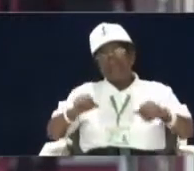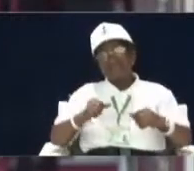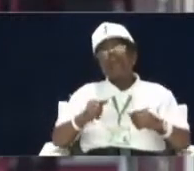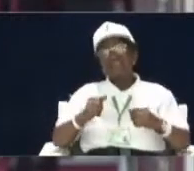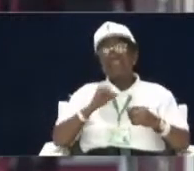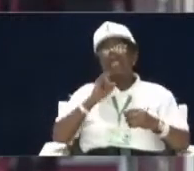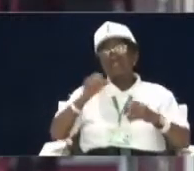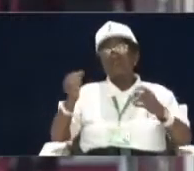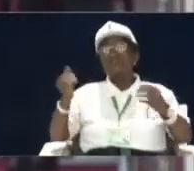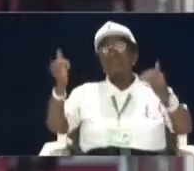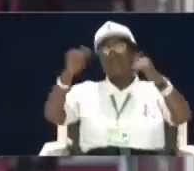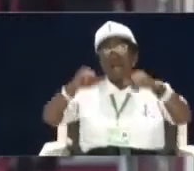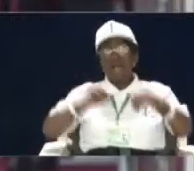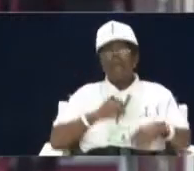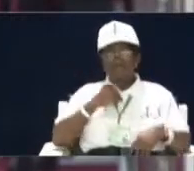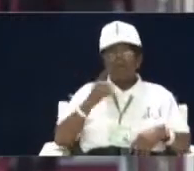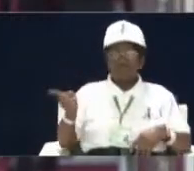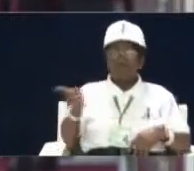I've told you before,